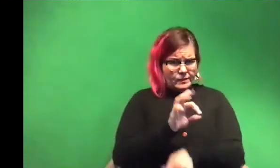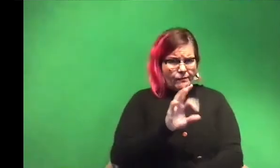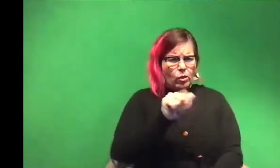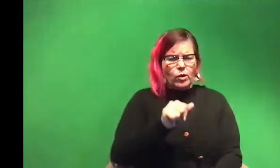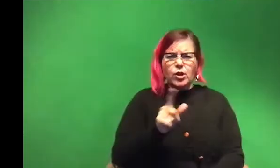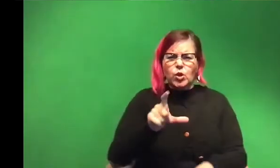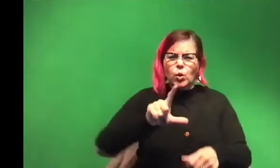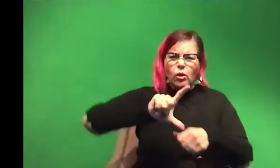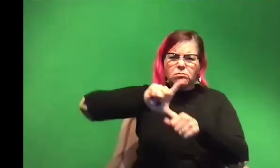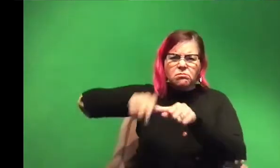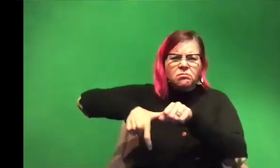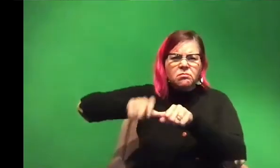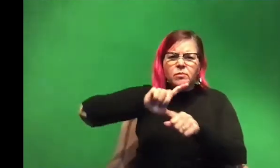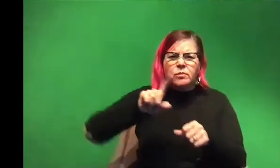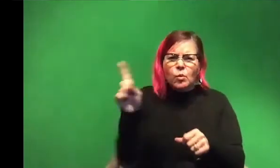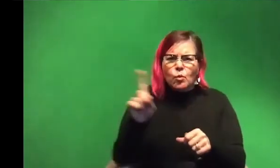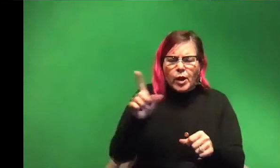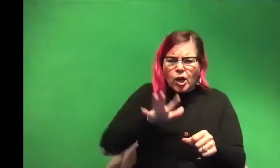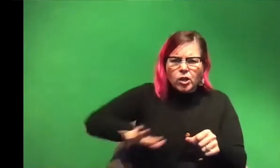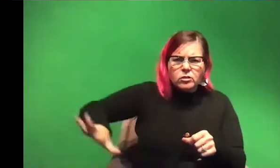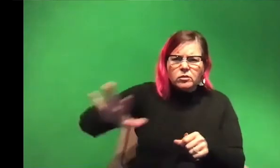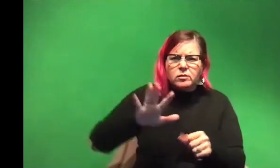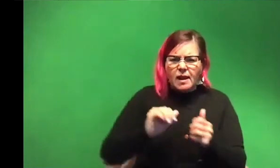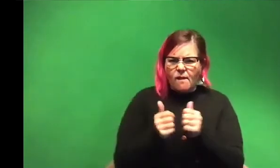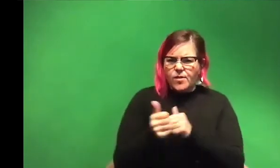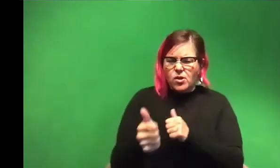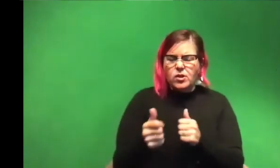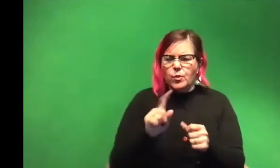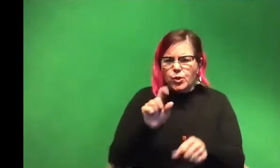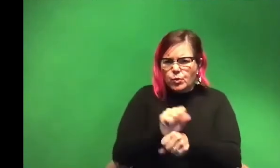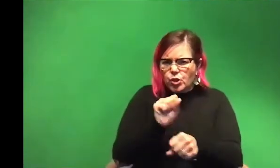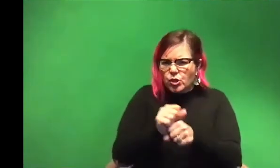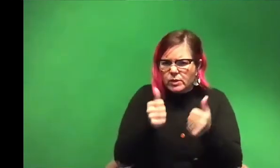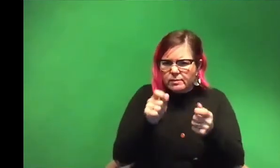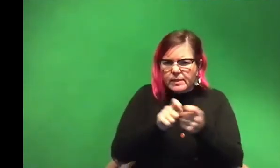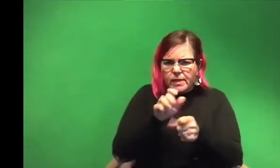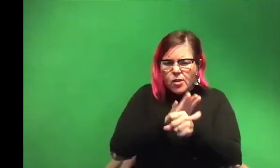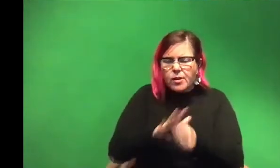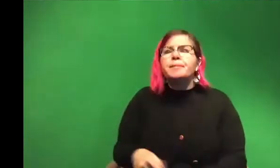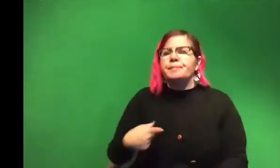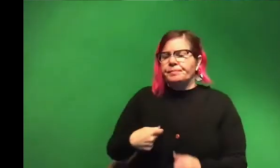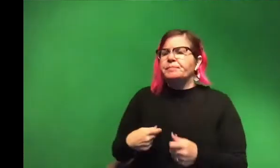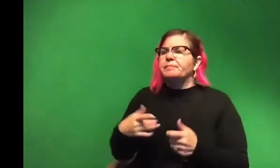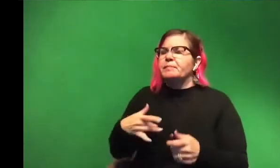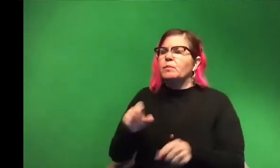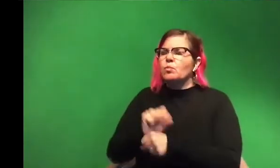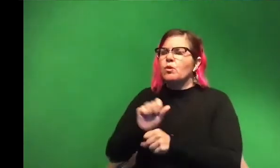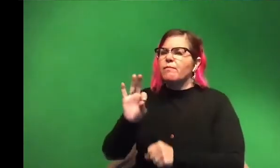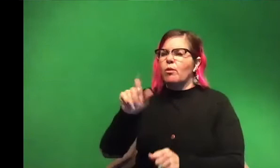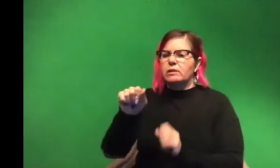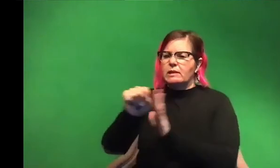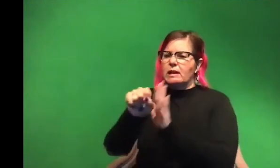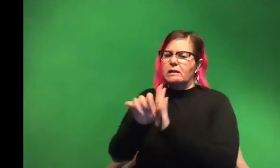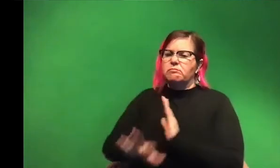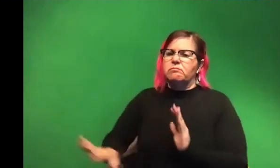your area of jurisdiction, I guess? Like, what's the area that you work with? So we primarily work in the state of Florida.